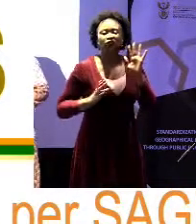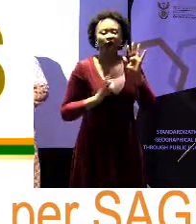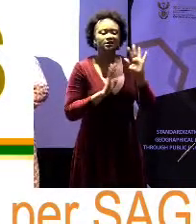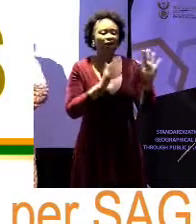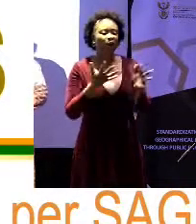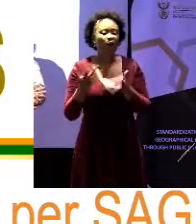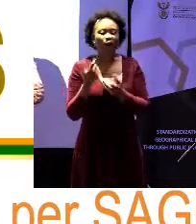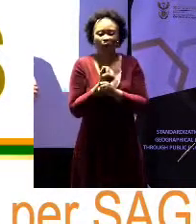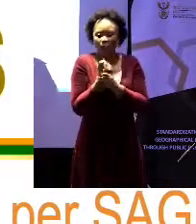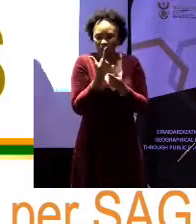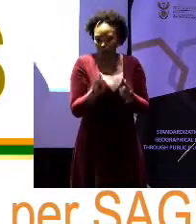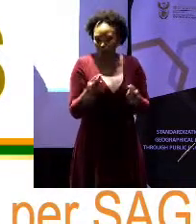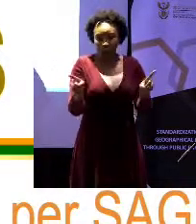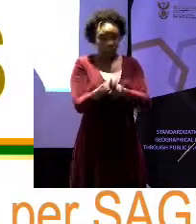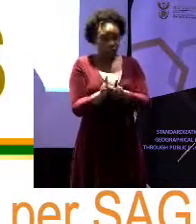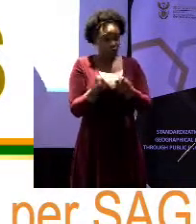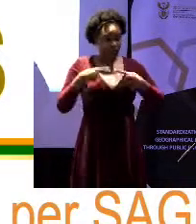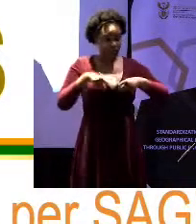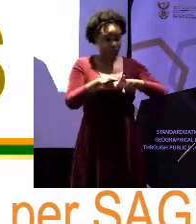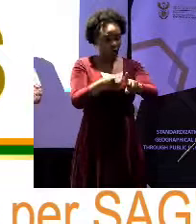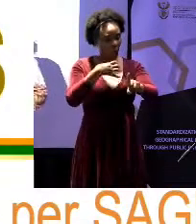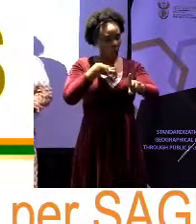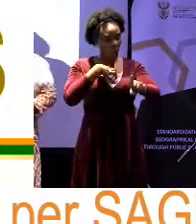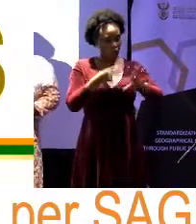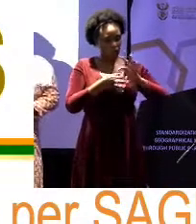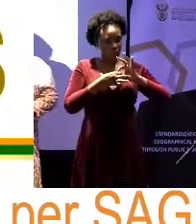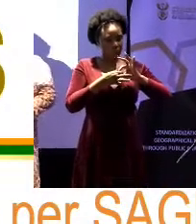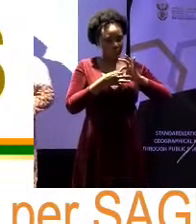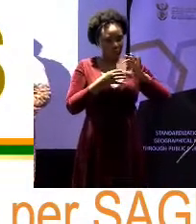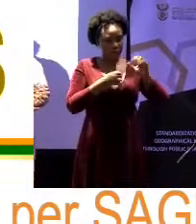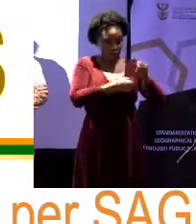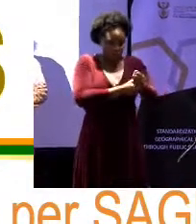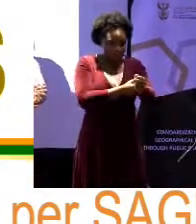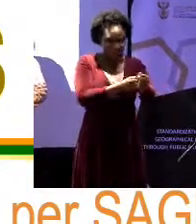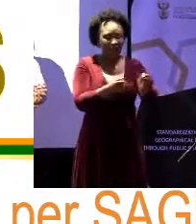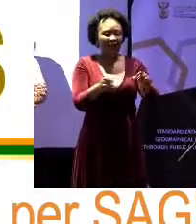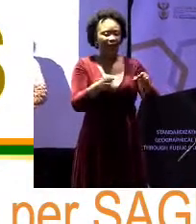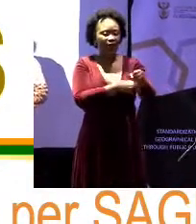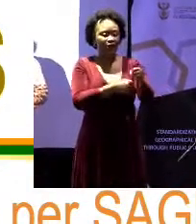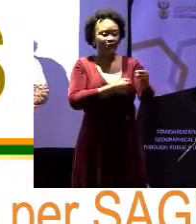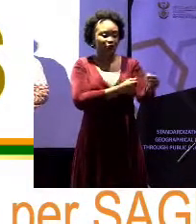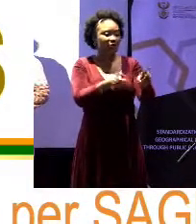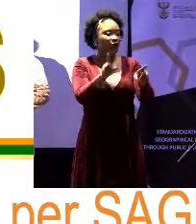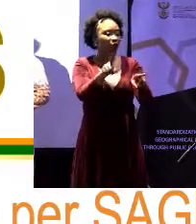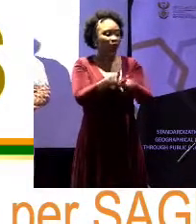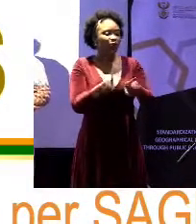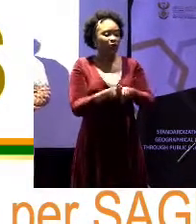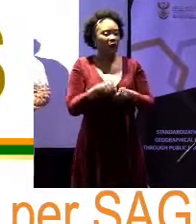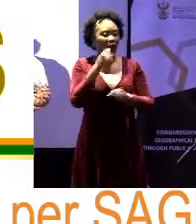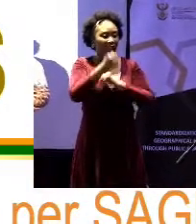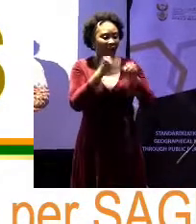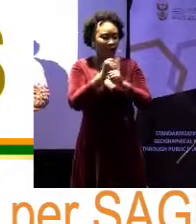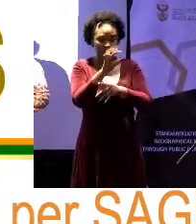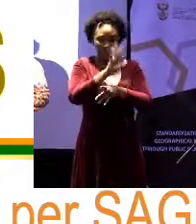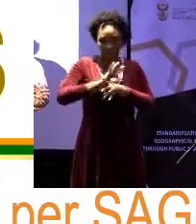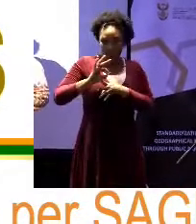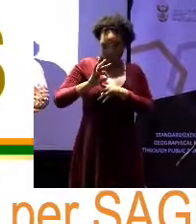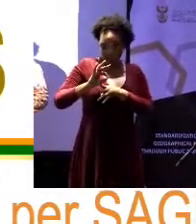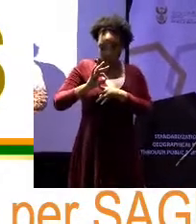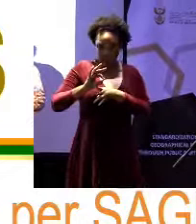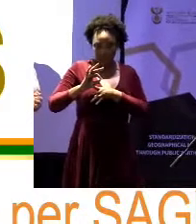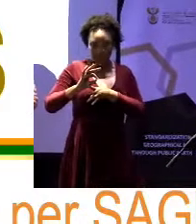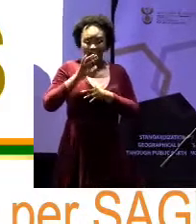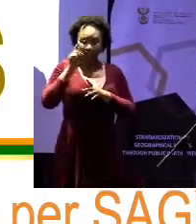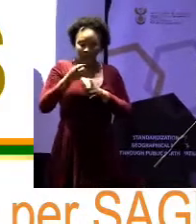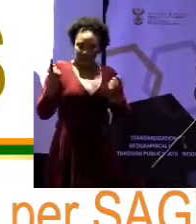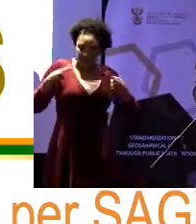the council's own strategic and the annual plans to be along with those of the Department of Sports, Arts and Culture, to align